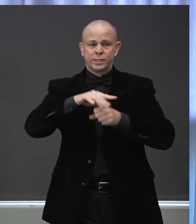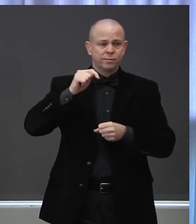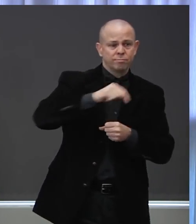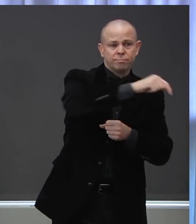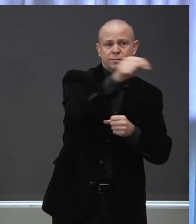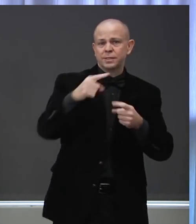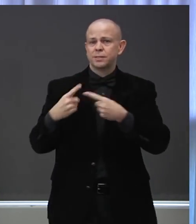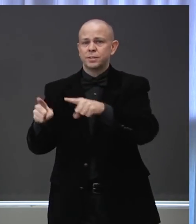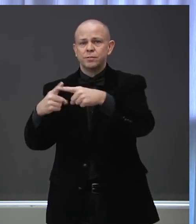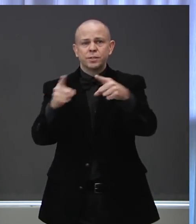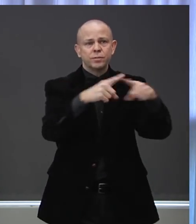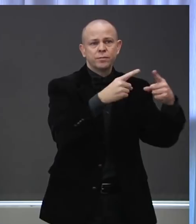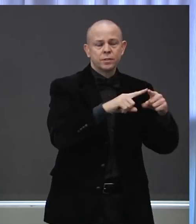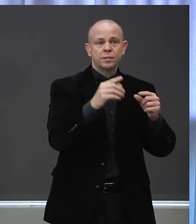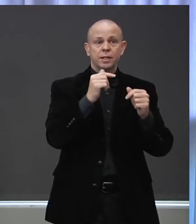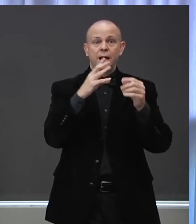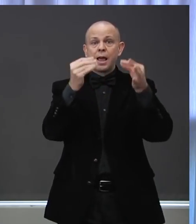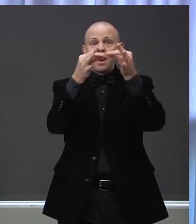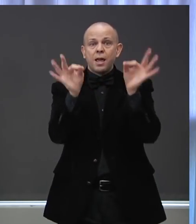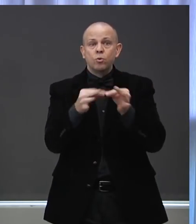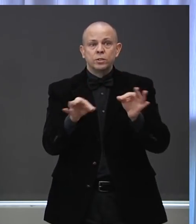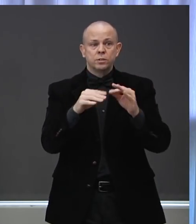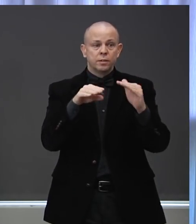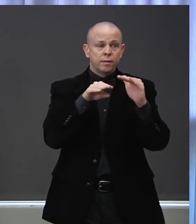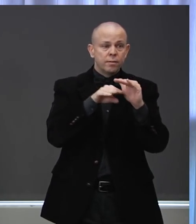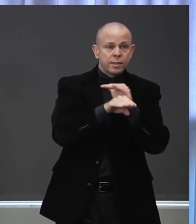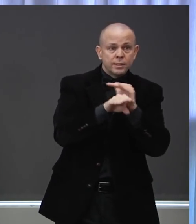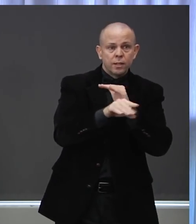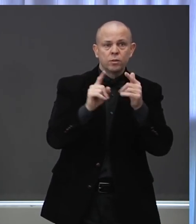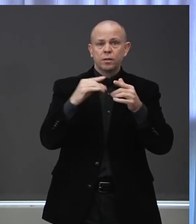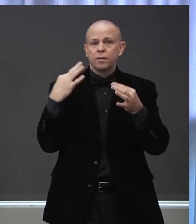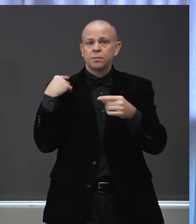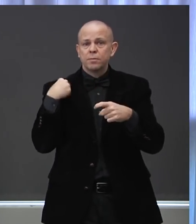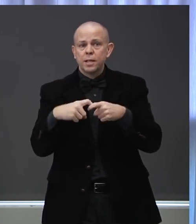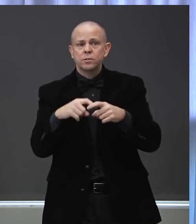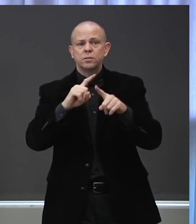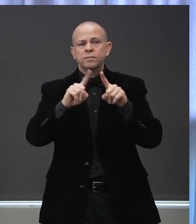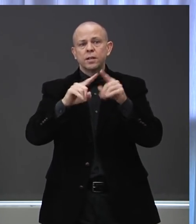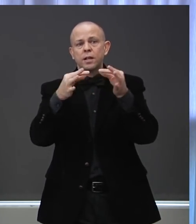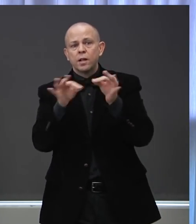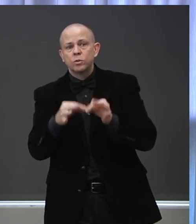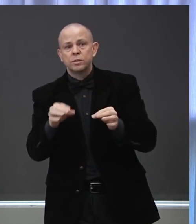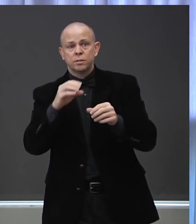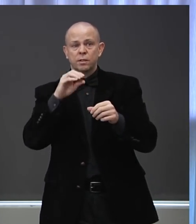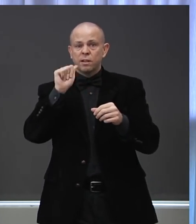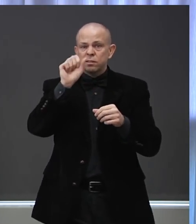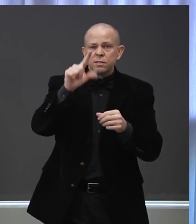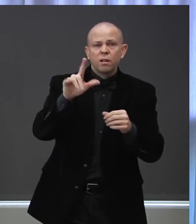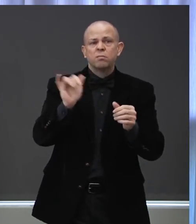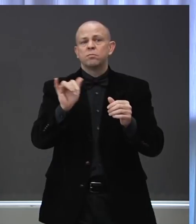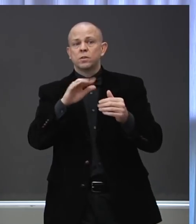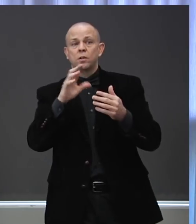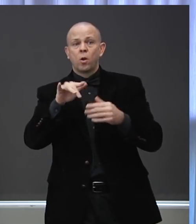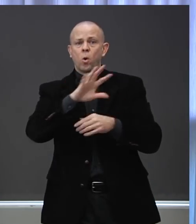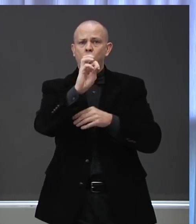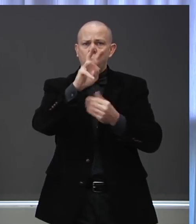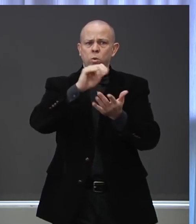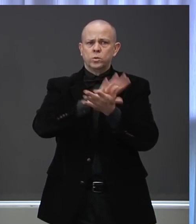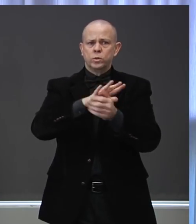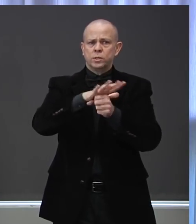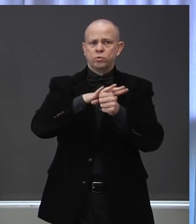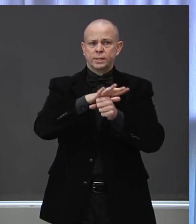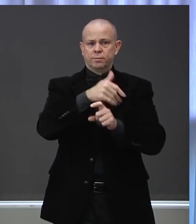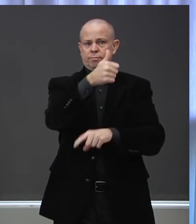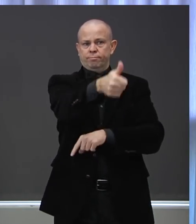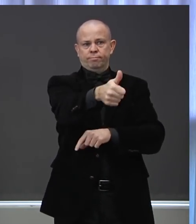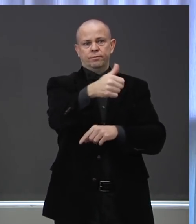any language, English or Spanish or other languages spoken here in Oregon, is always from your school district first.